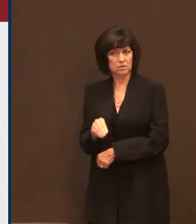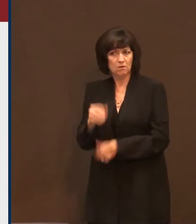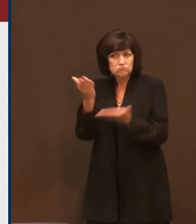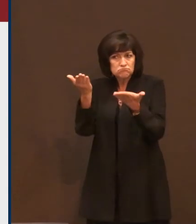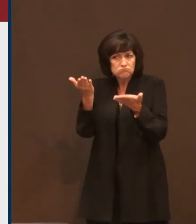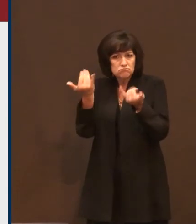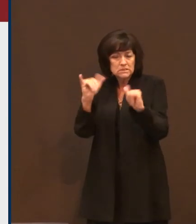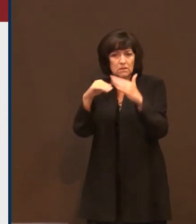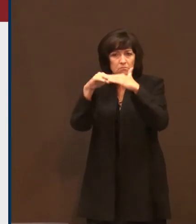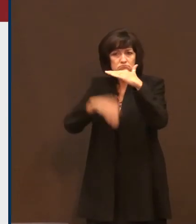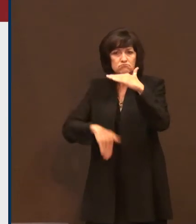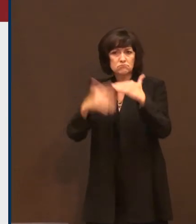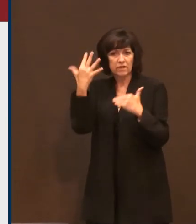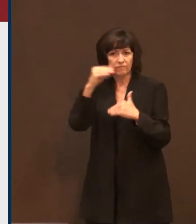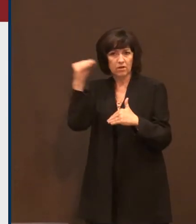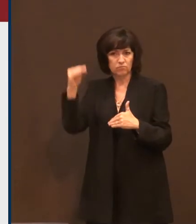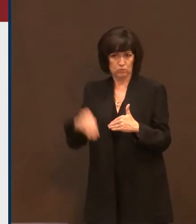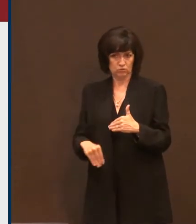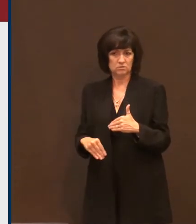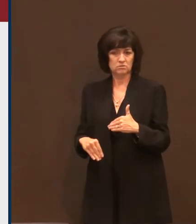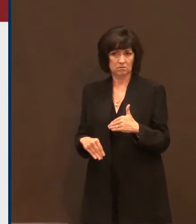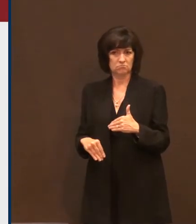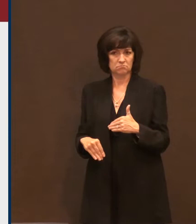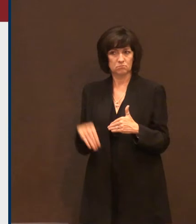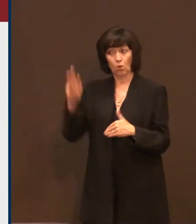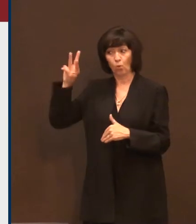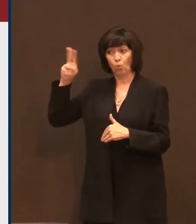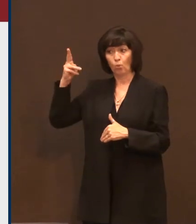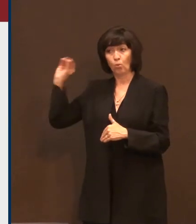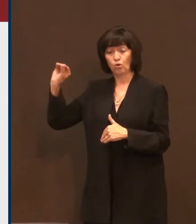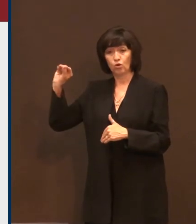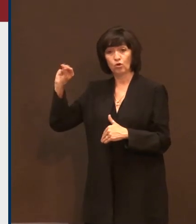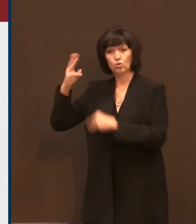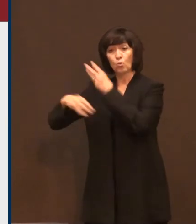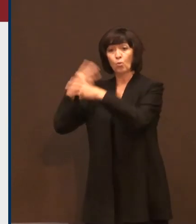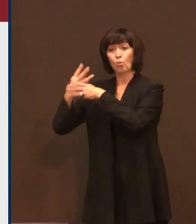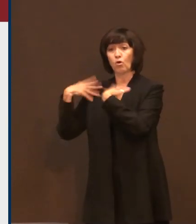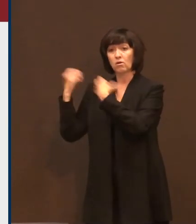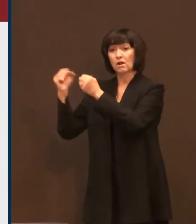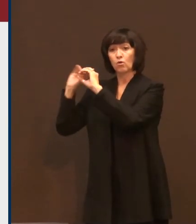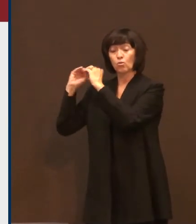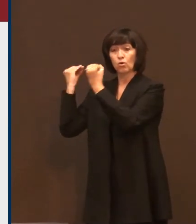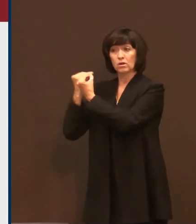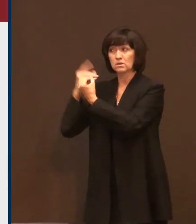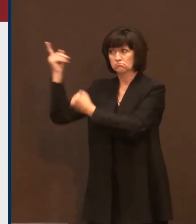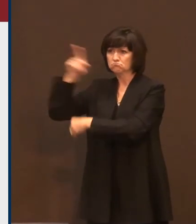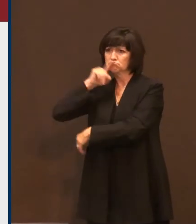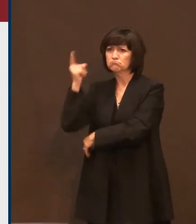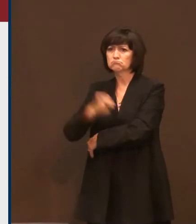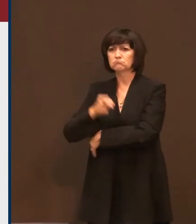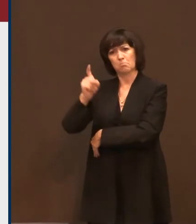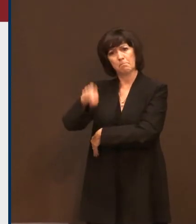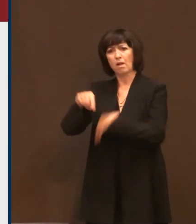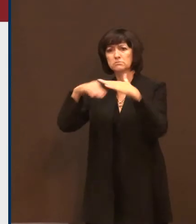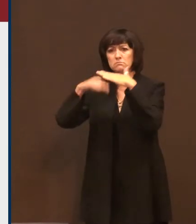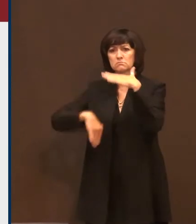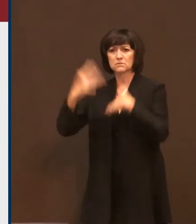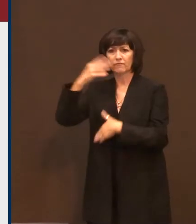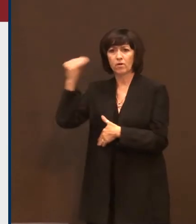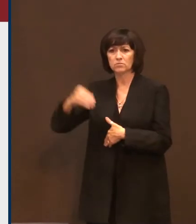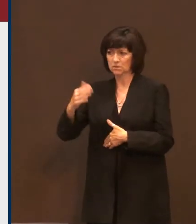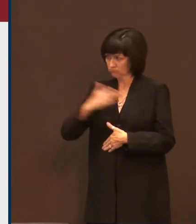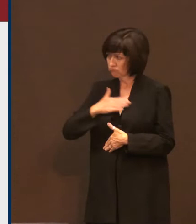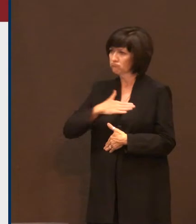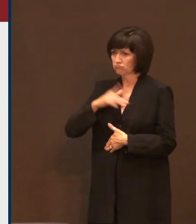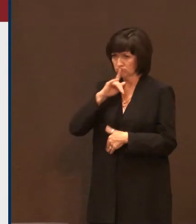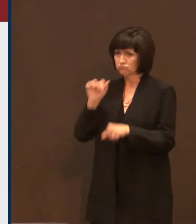4.2% positive, which is below the World Health Organization, better than the other states in our region, not New Jersey and New York,